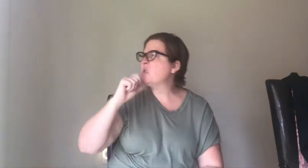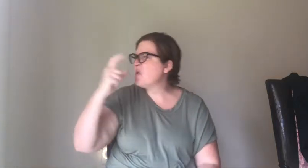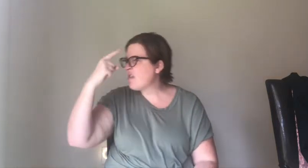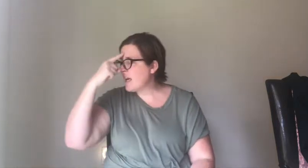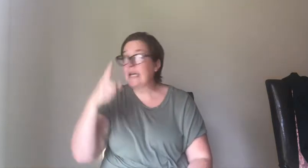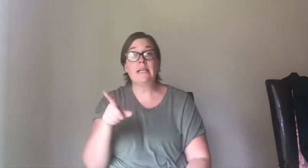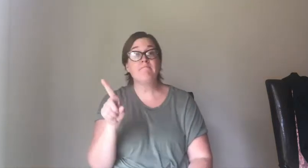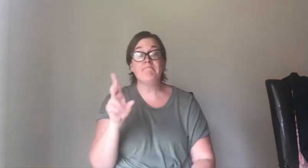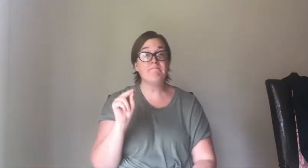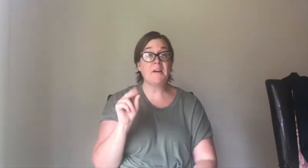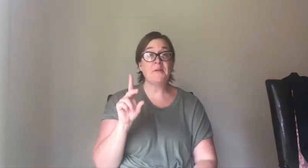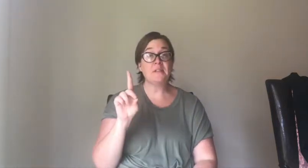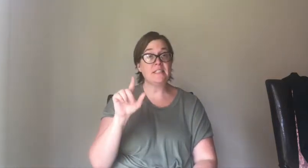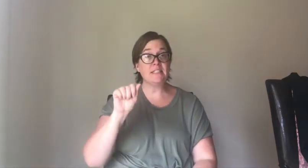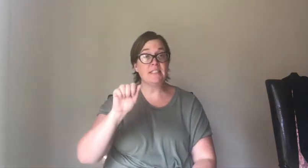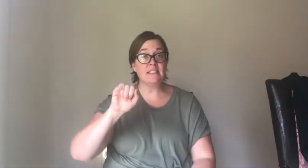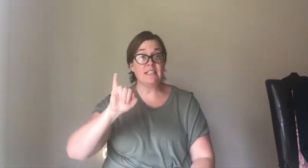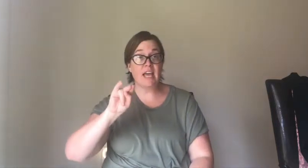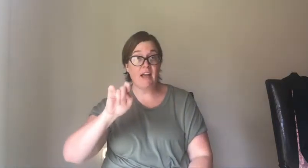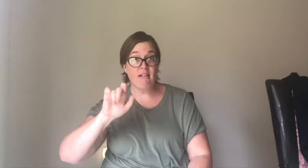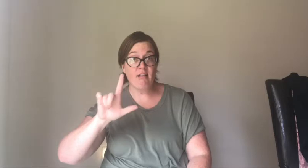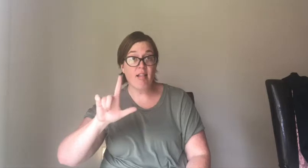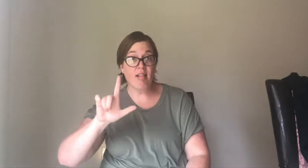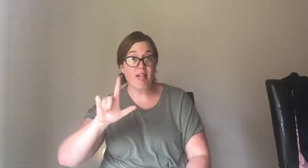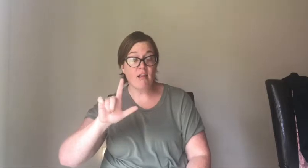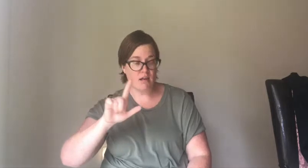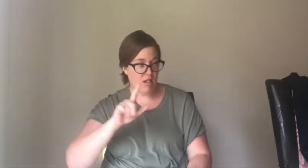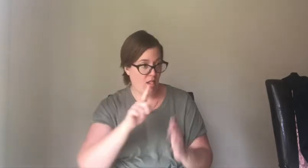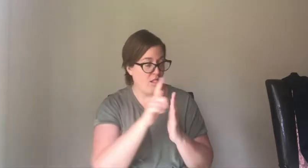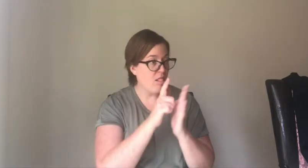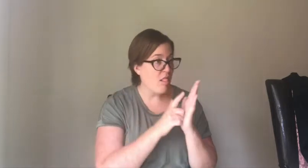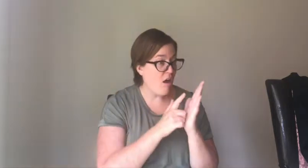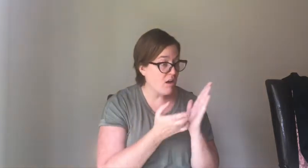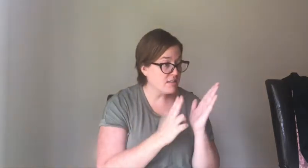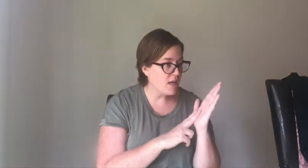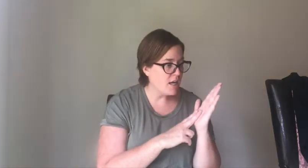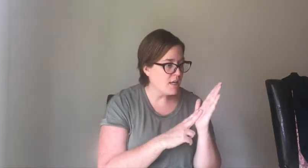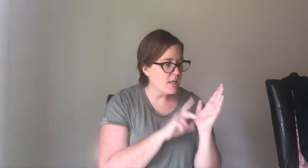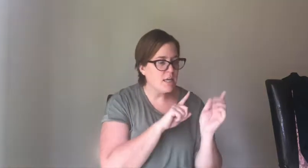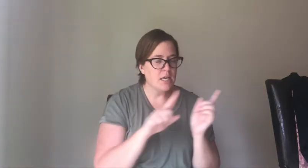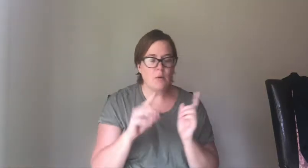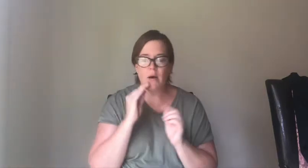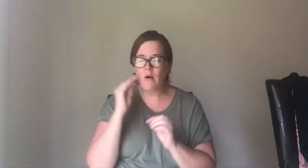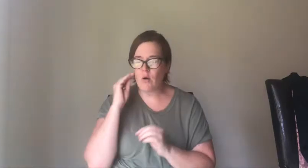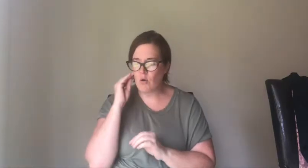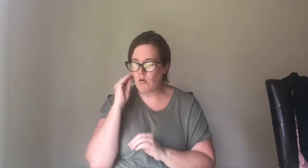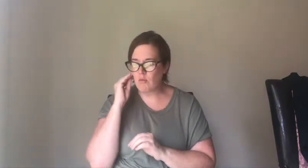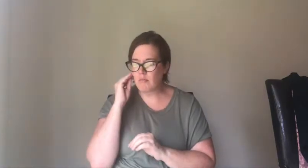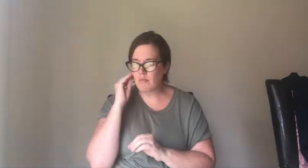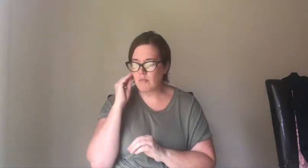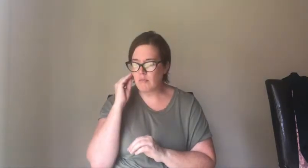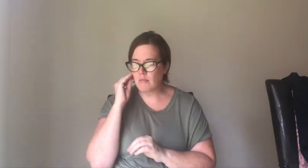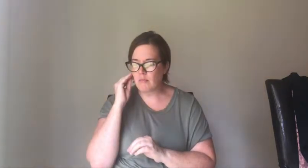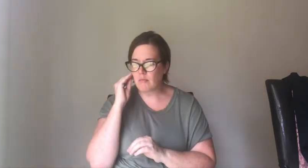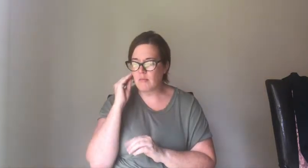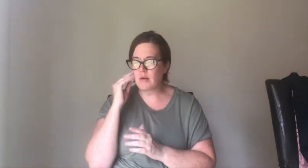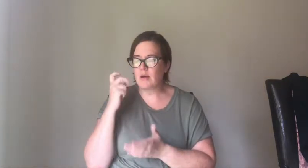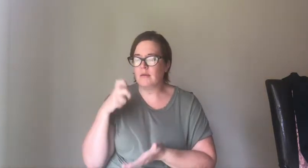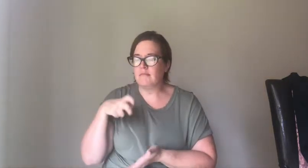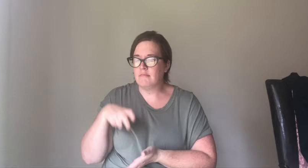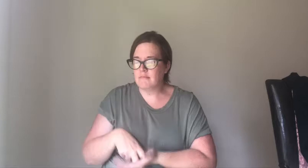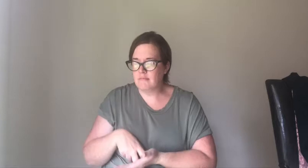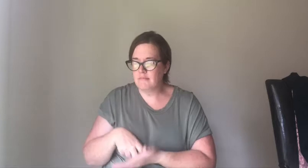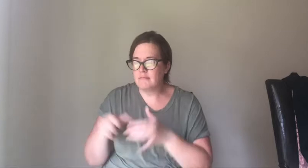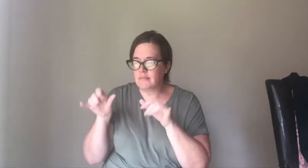No, that's not what he does. One of the interesting things about Daniel chapter 6 is Daniel actually doesn't speak. He doesn't say anything until the very